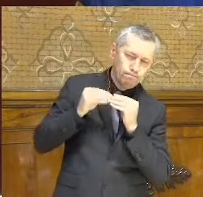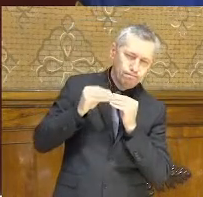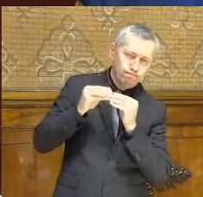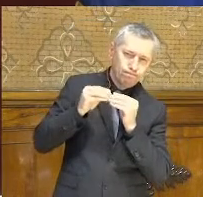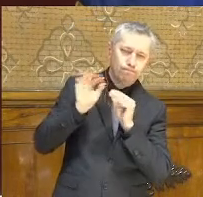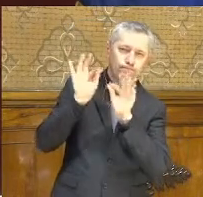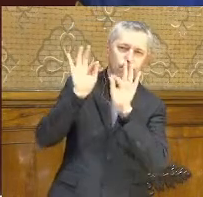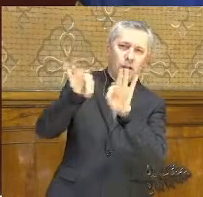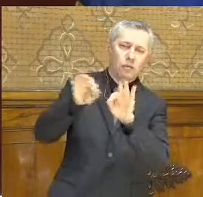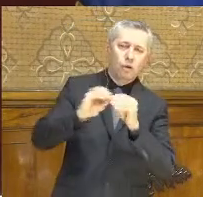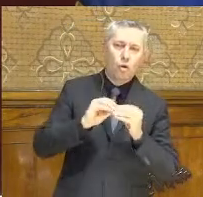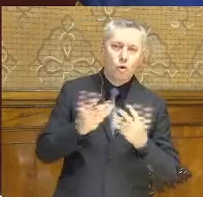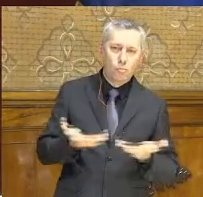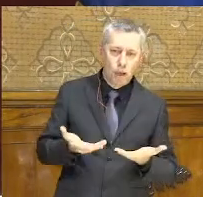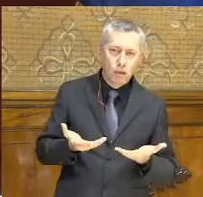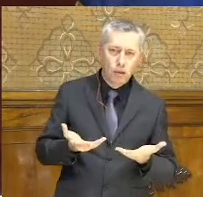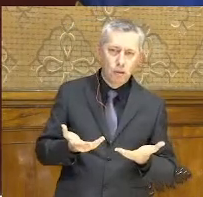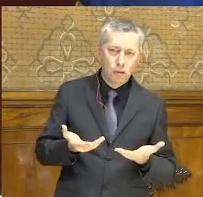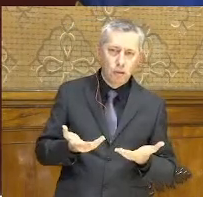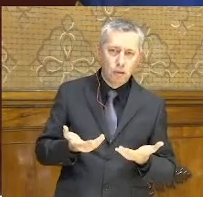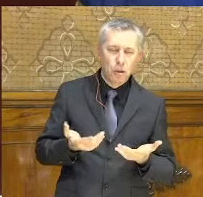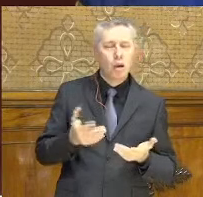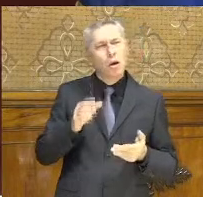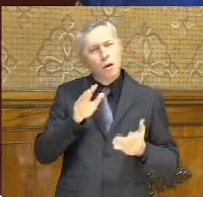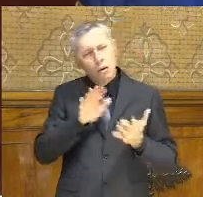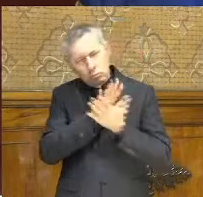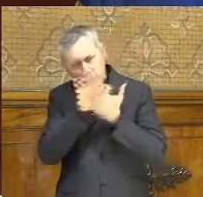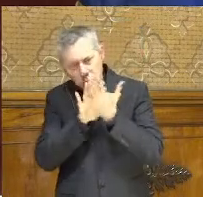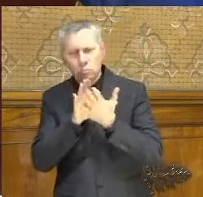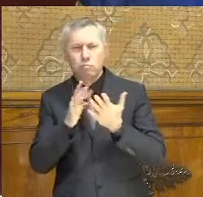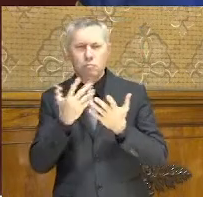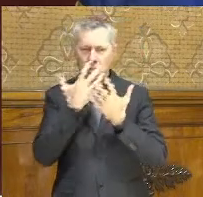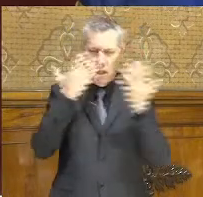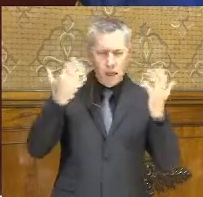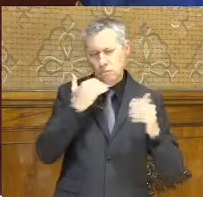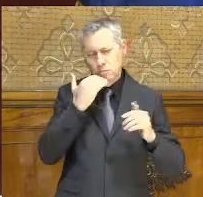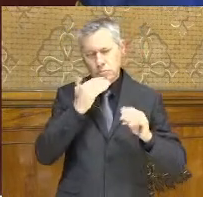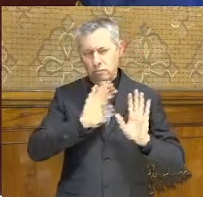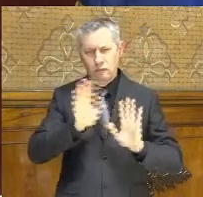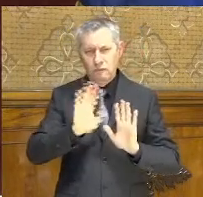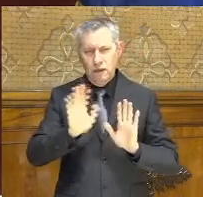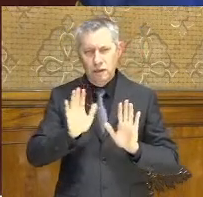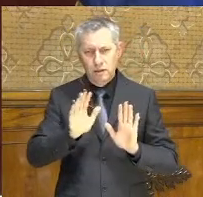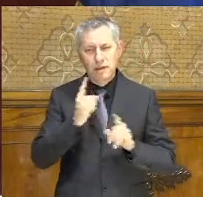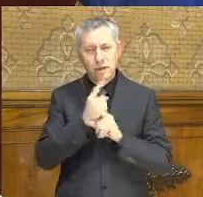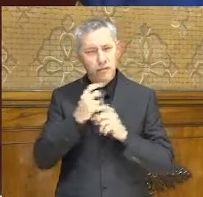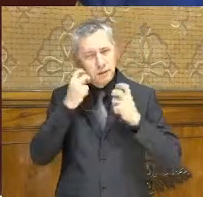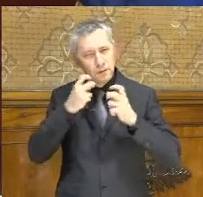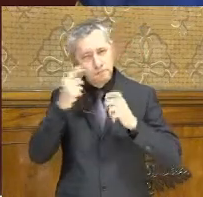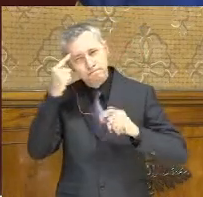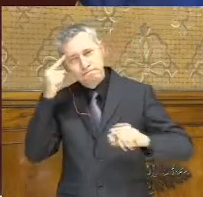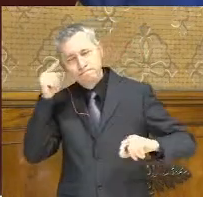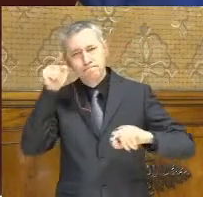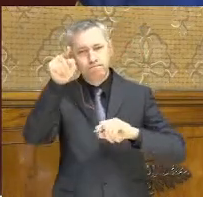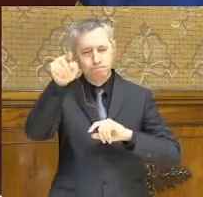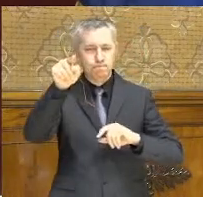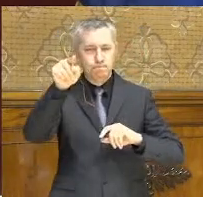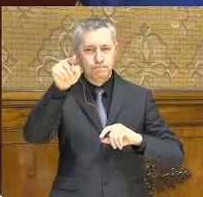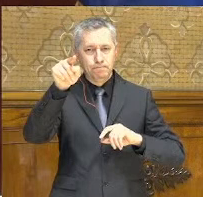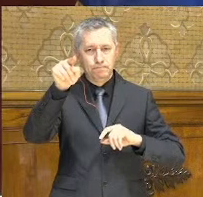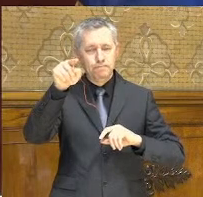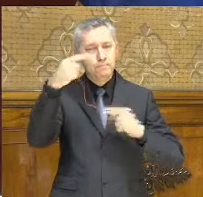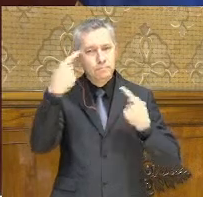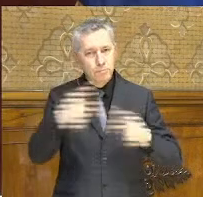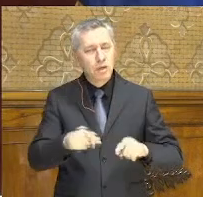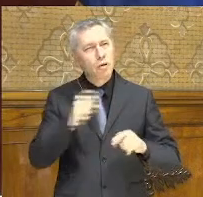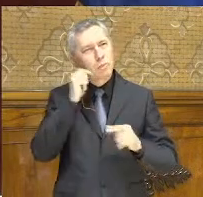opacity, which is in a way being the theme of my talk, the relative opacity of freedom.